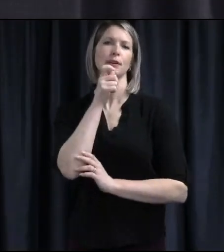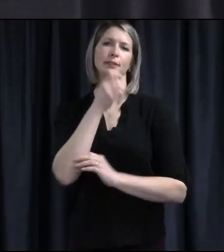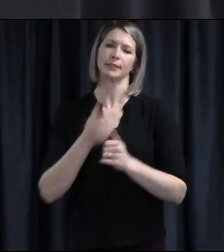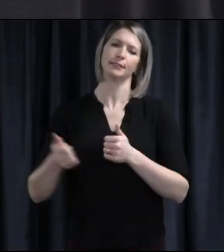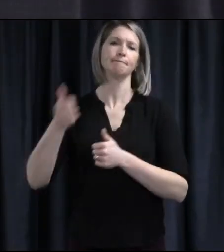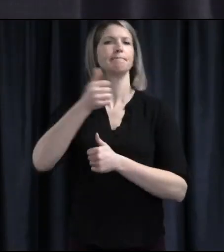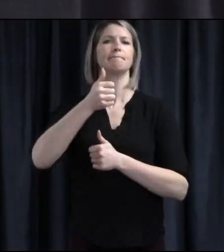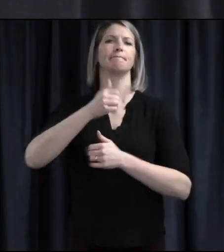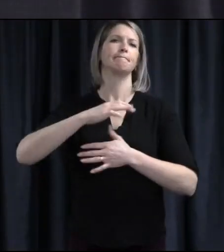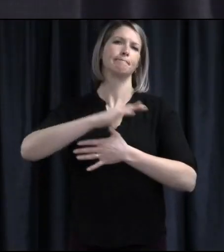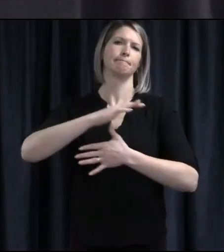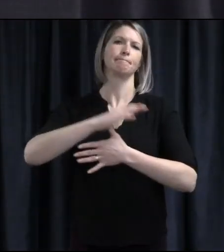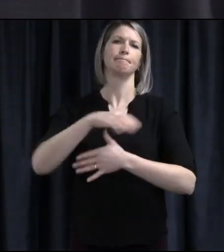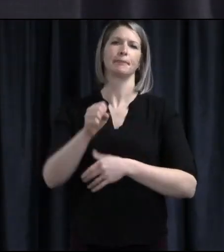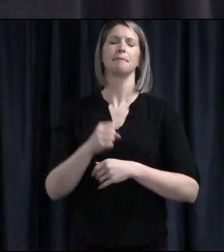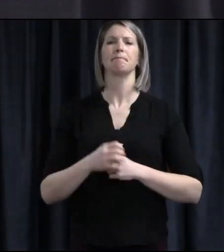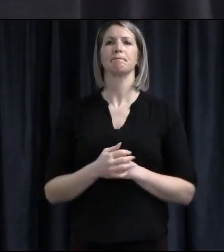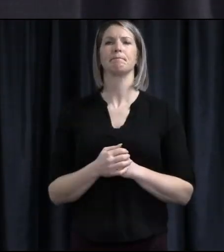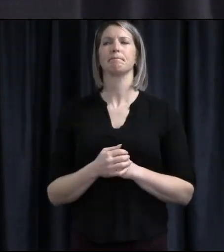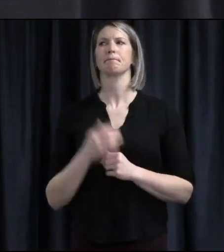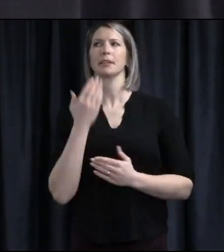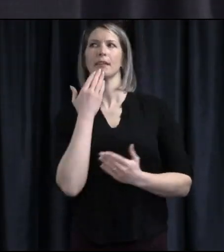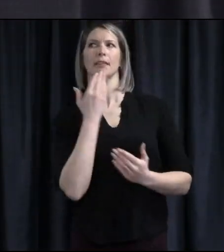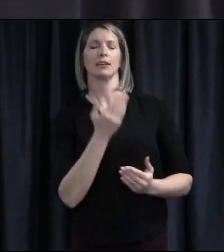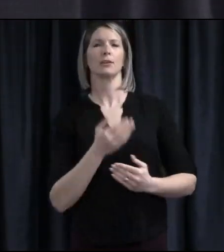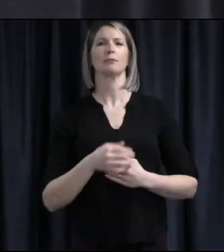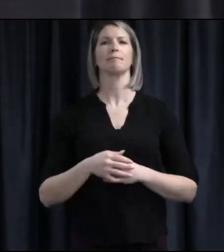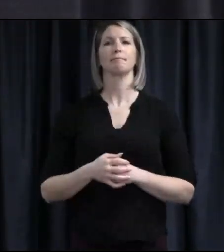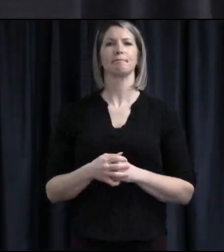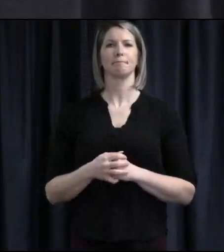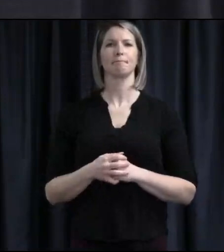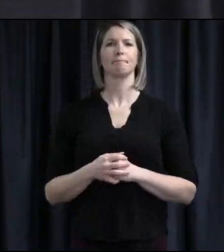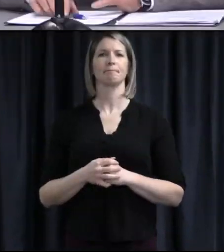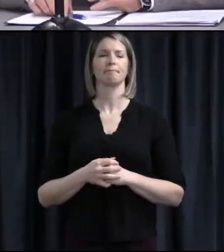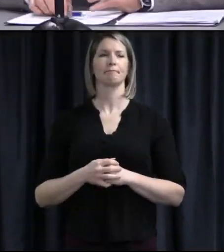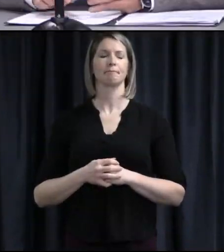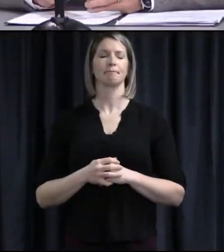test. Thank you.